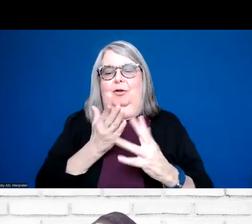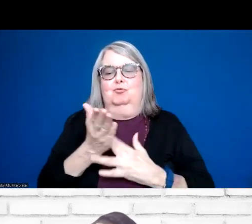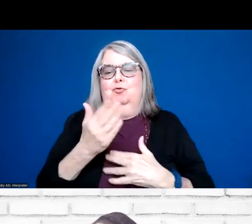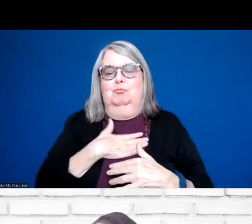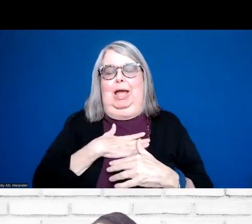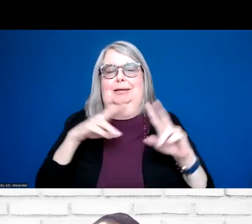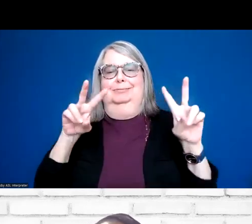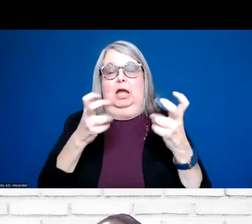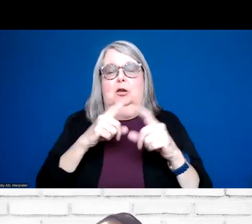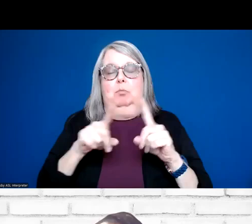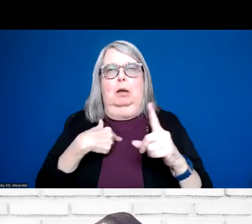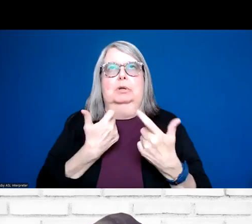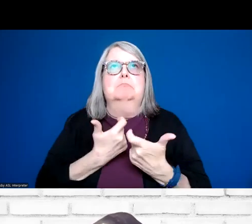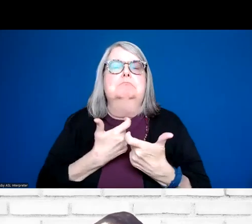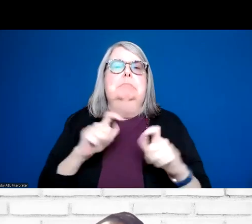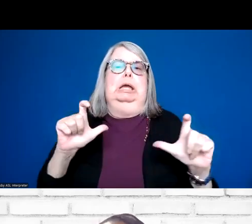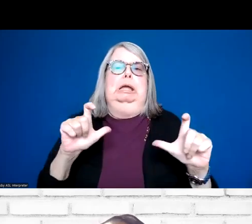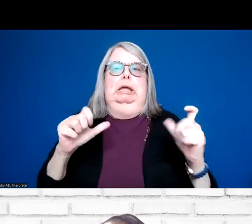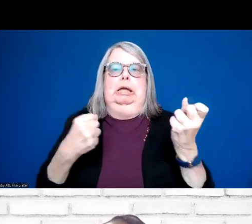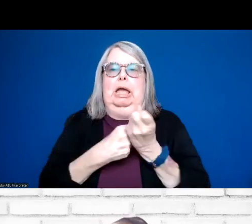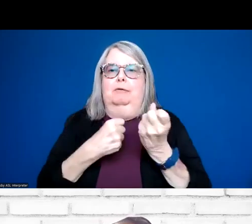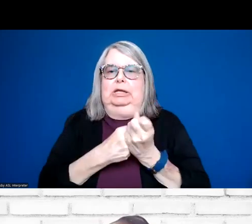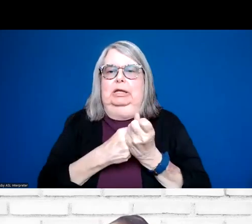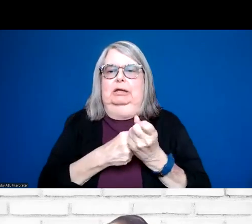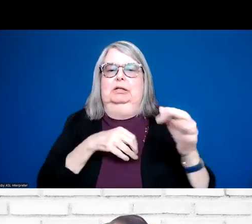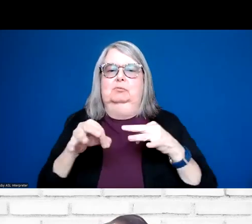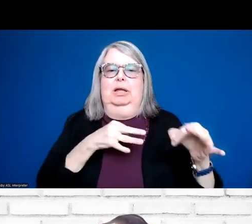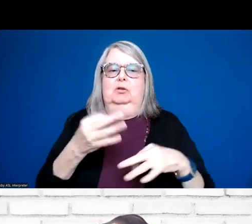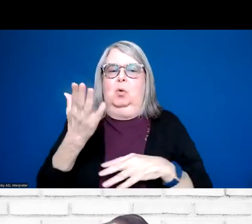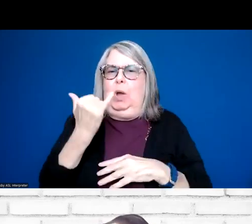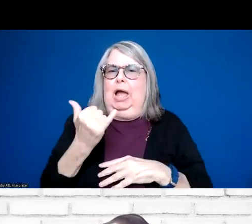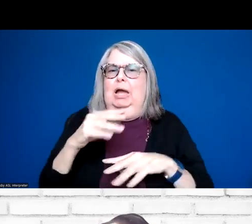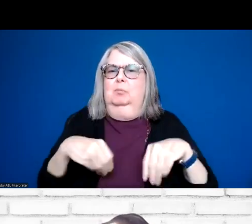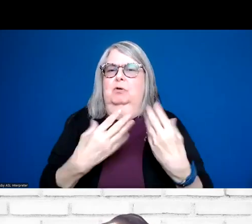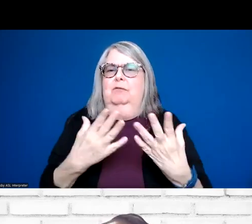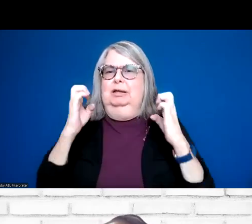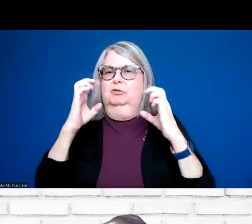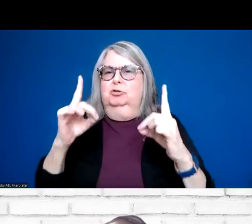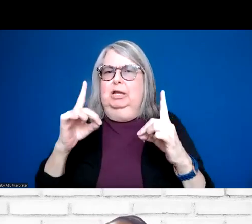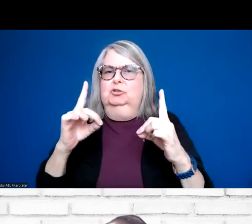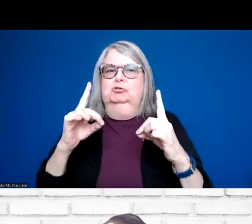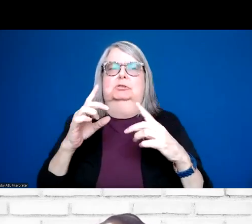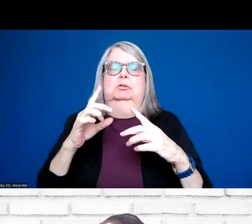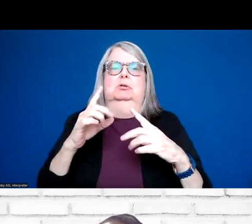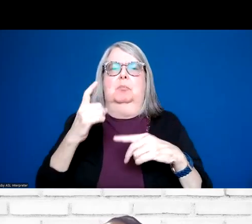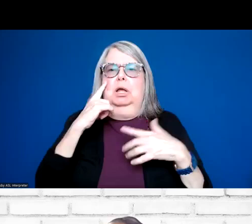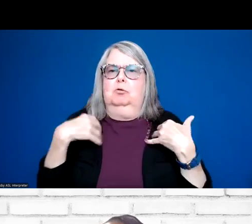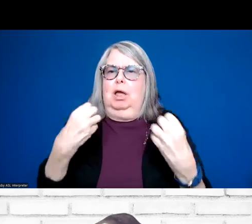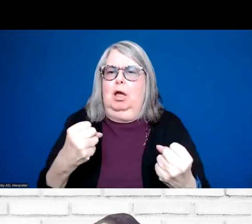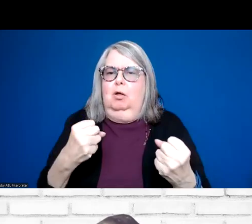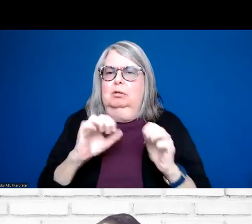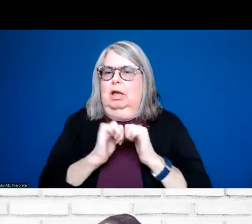advocate for explaining the why and providing education with regards to mental health. How can